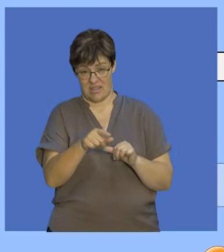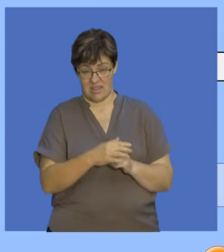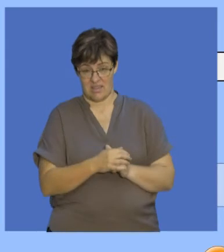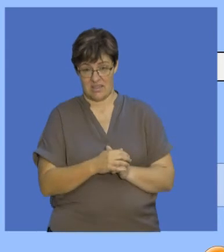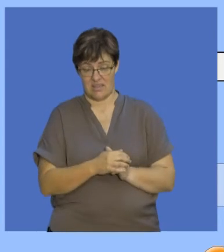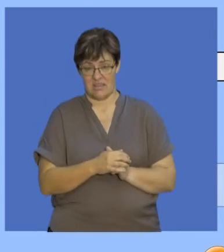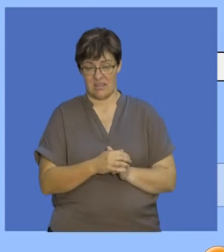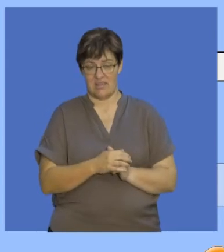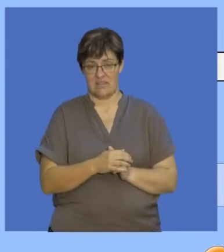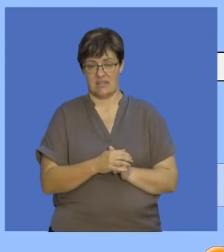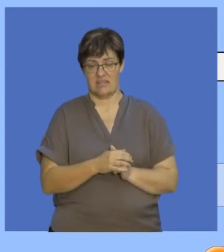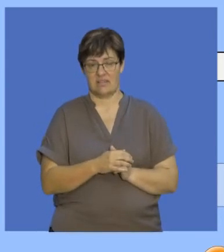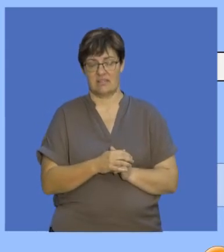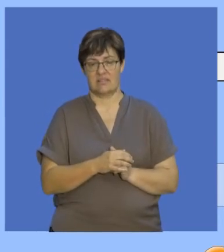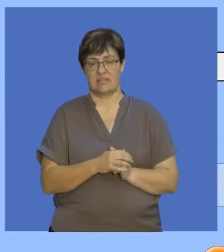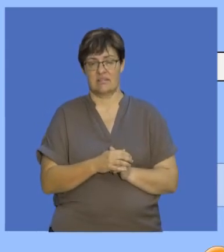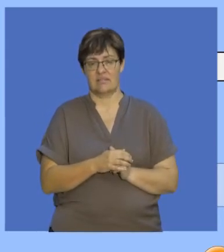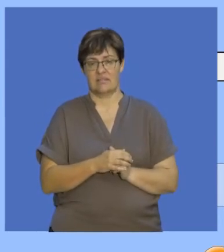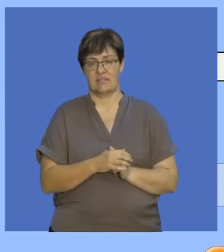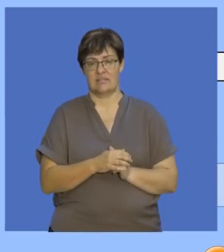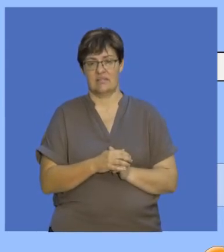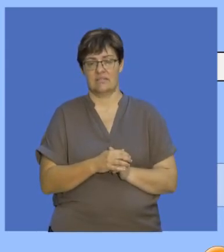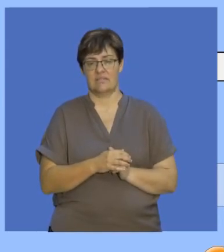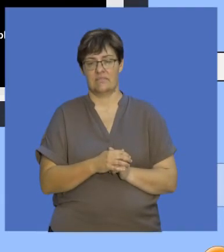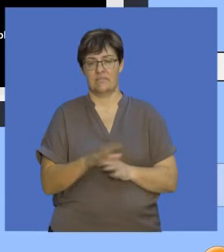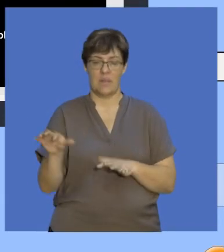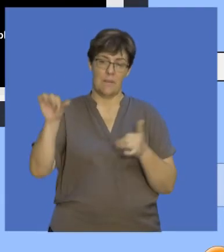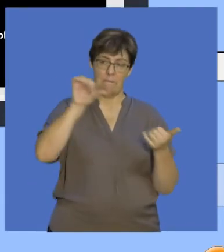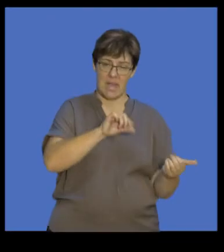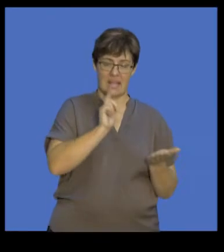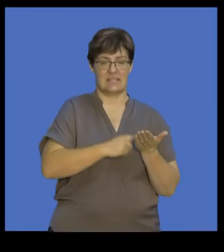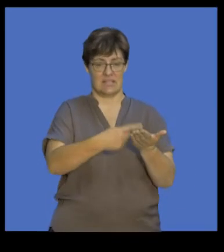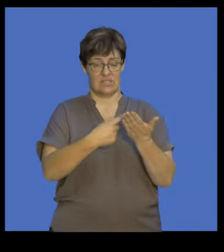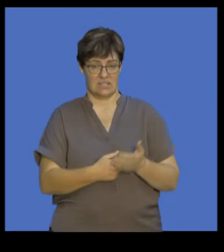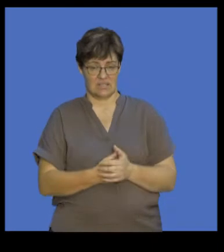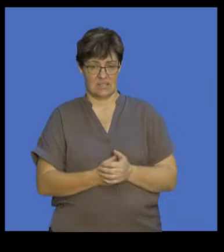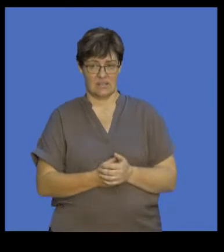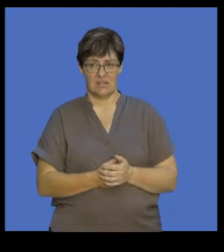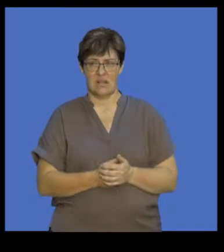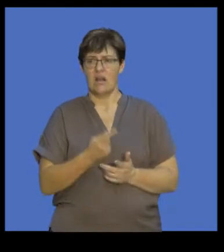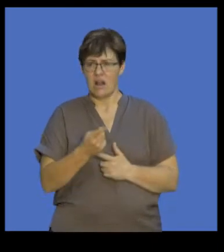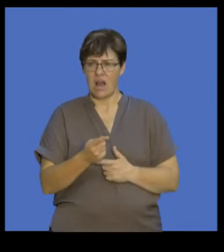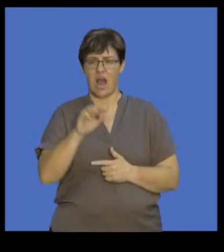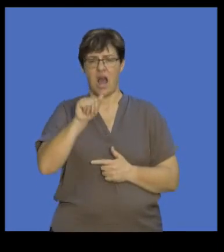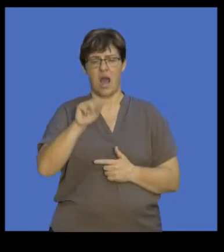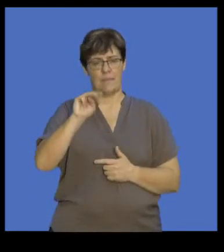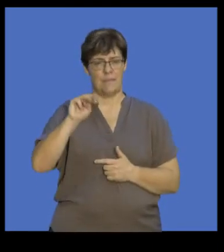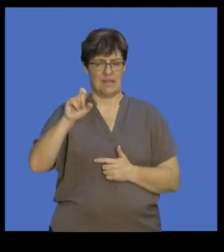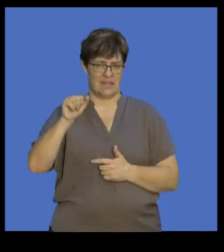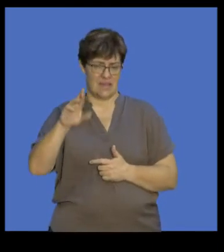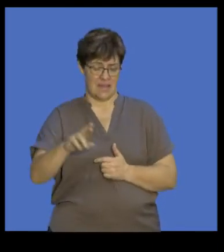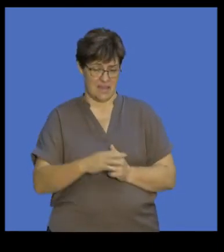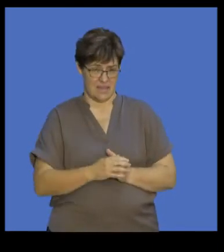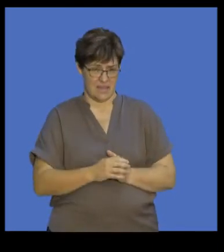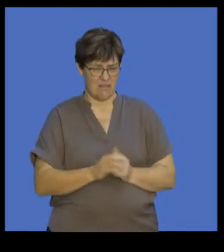current in a circuit, right? Okay, if we can go back to our discussion, okay, let's talk about the ammeter as a